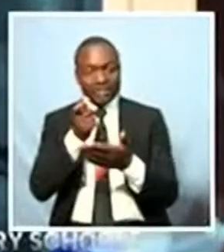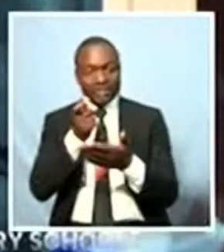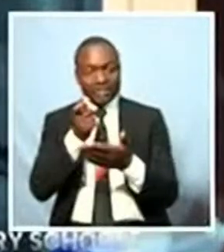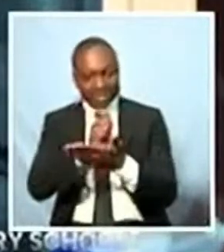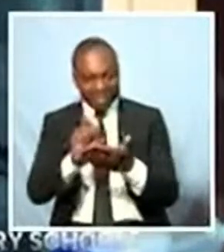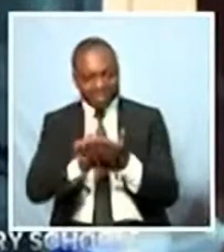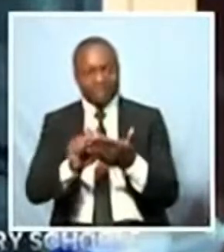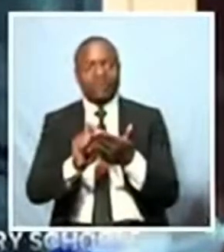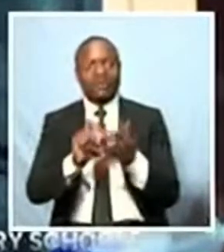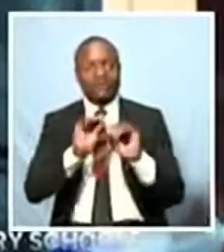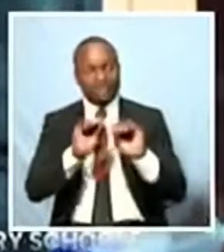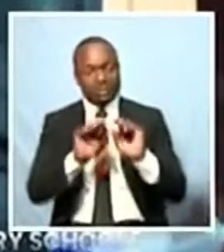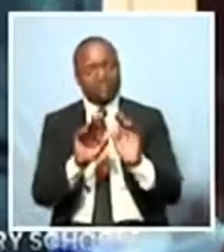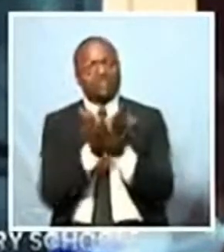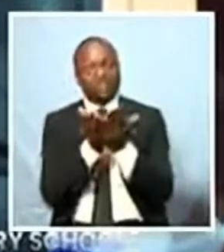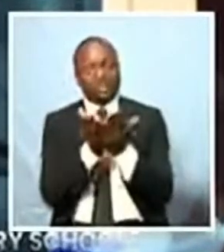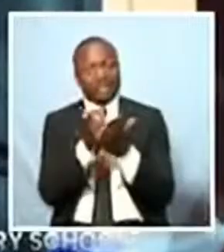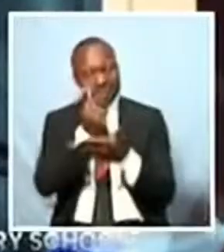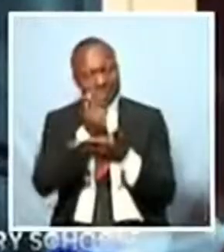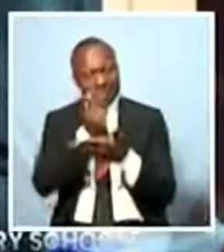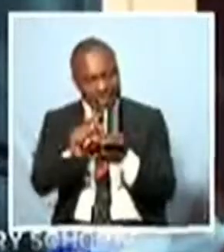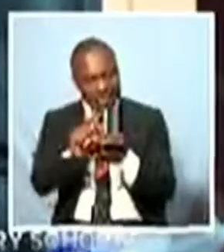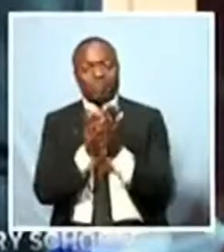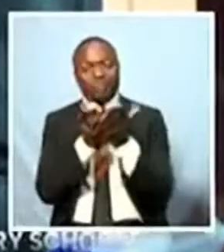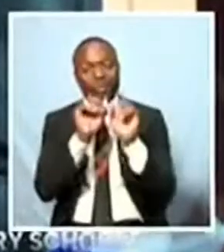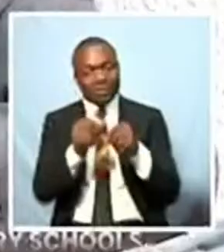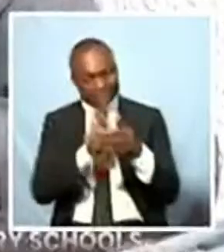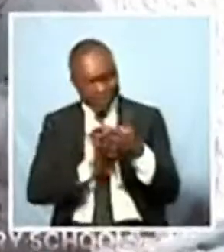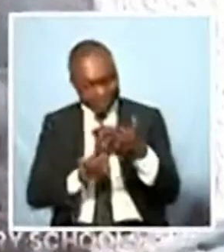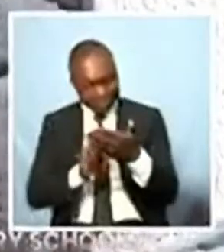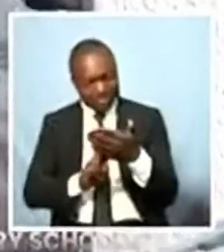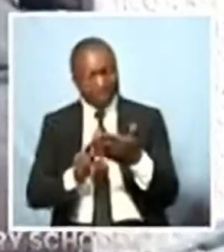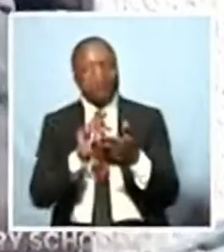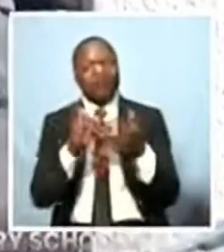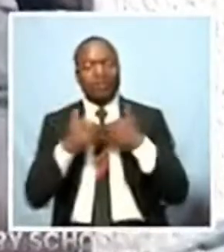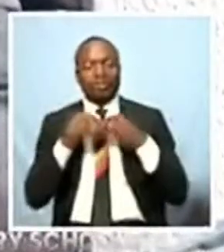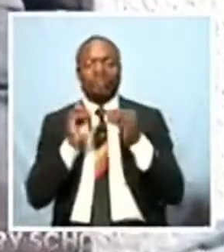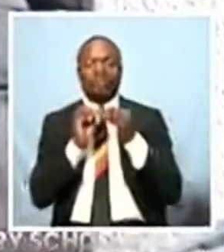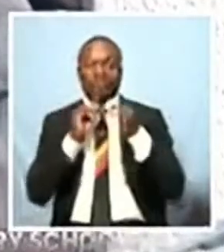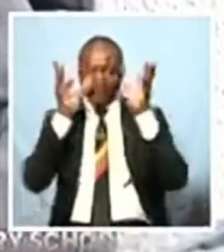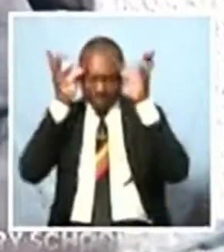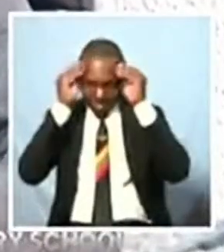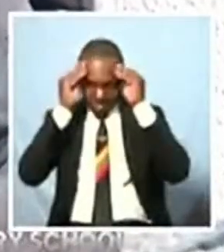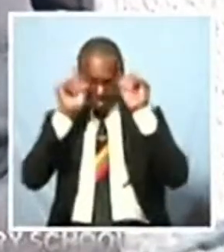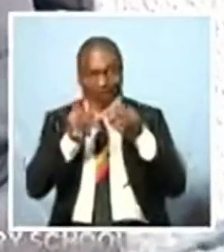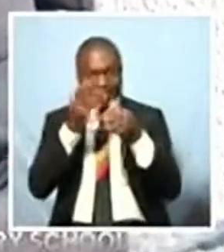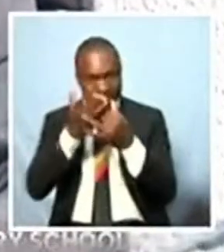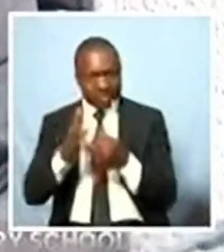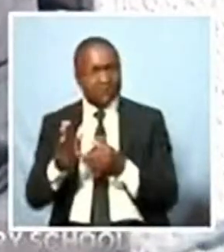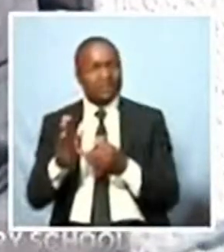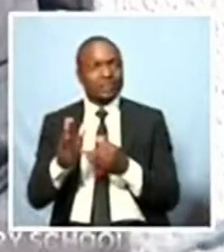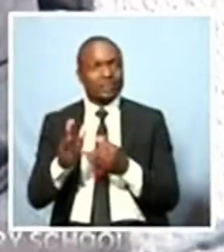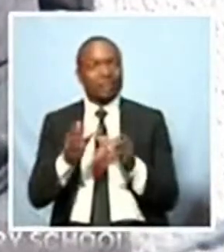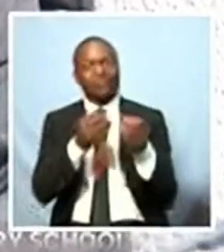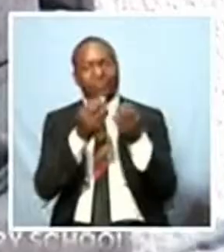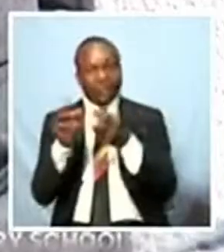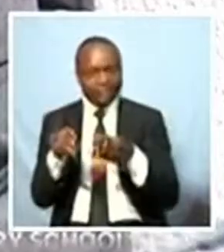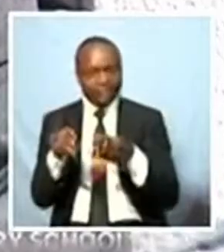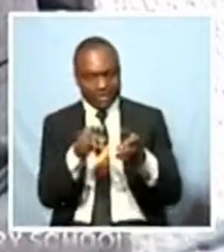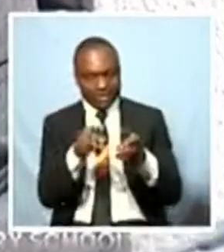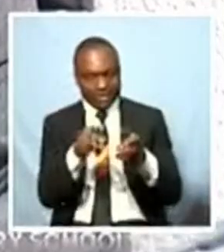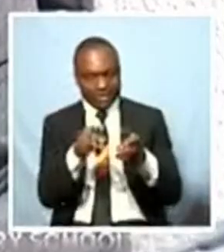textbooks. Yeah, write books which we can read. You have a lot of knowledge which you can share in many aspects.